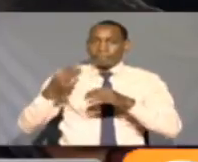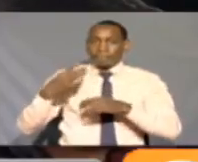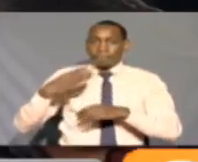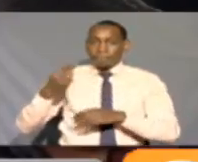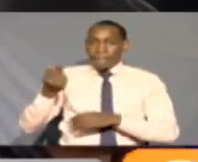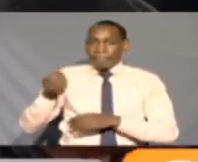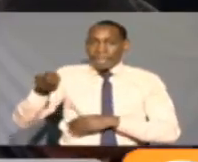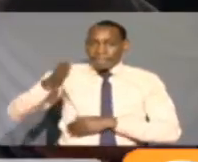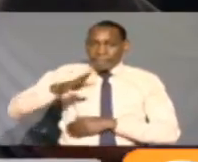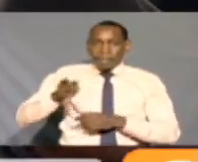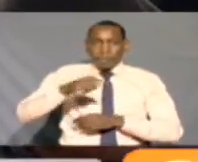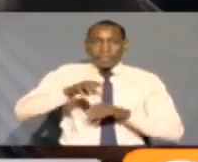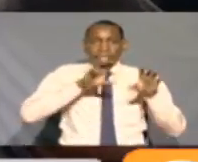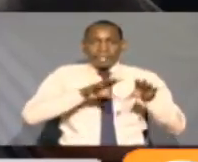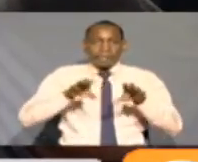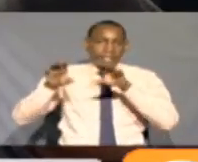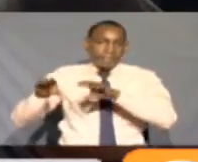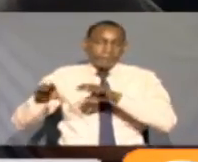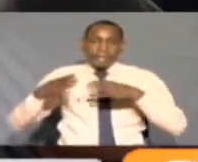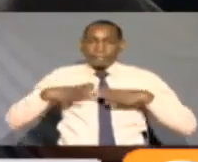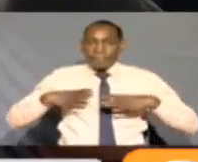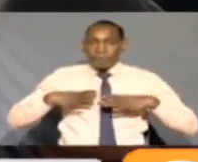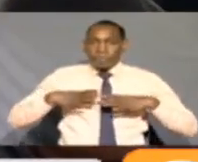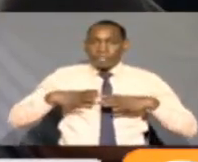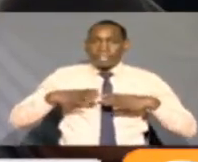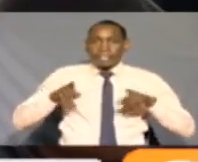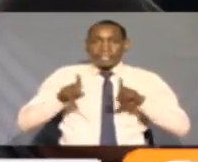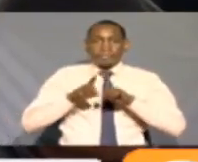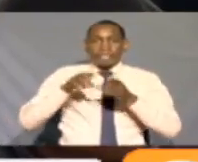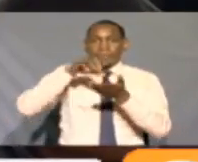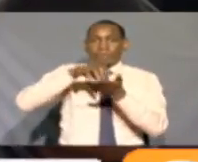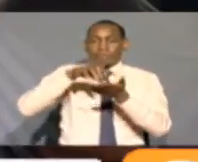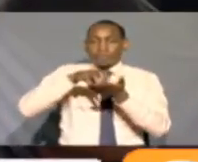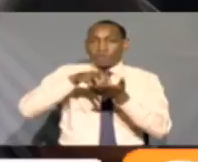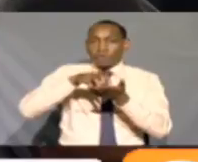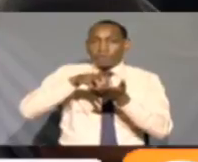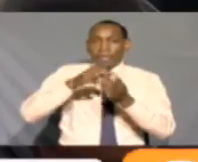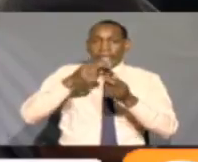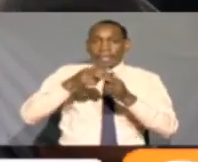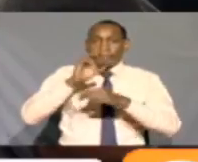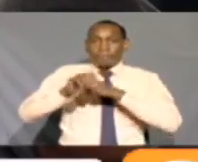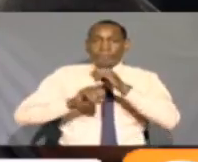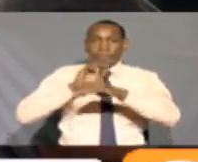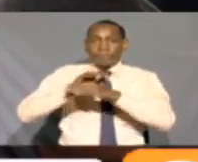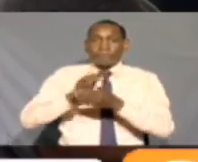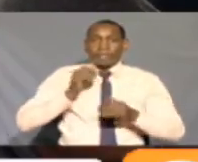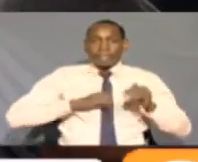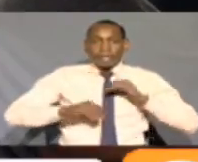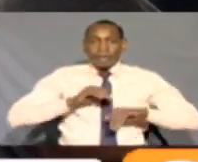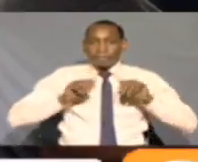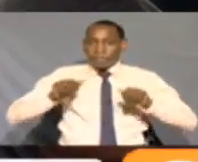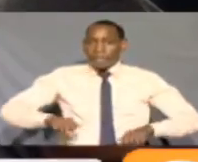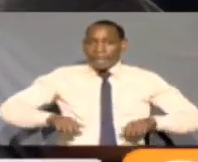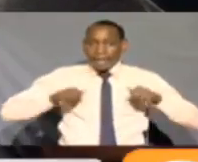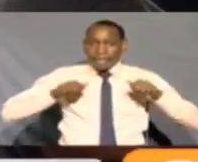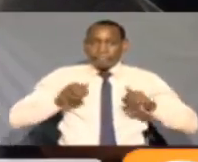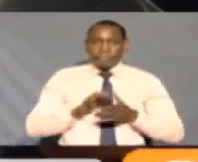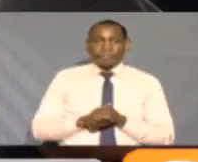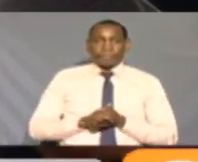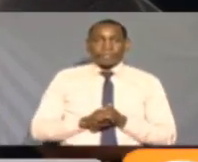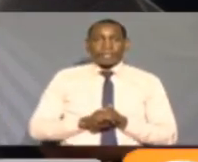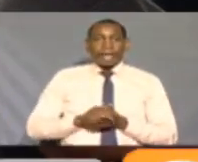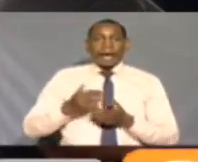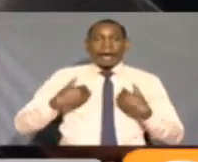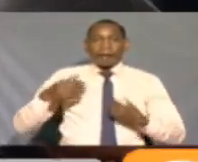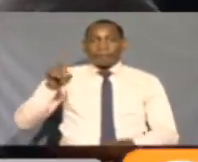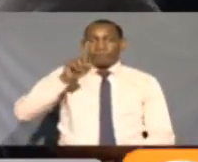convicted. We are a suffering generation. This is another episode of the unpopular movie Corruption is Alive. Kevin,